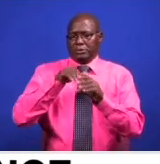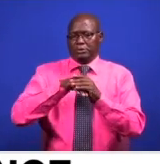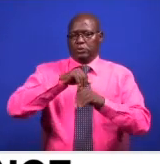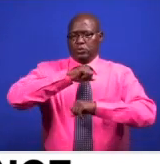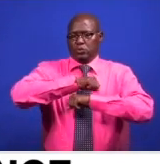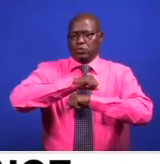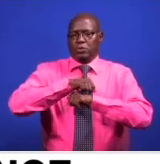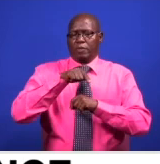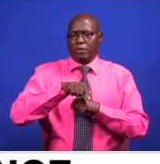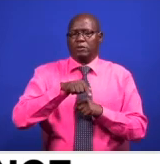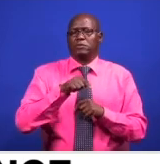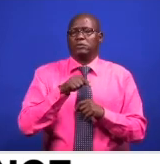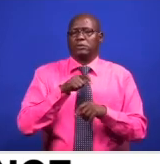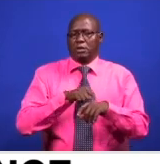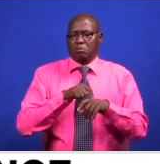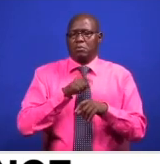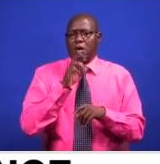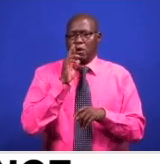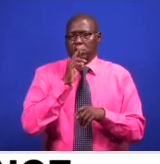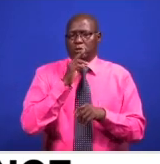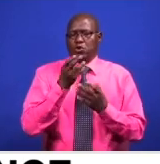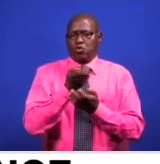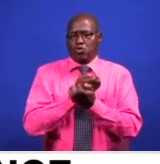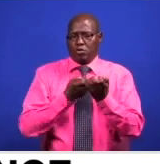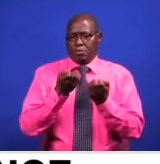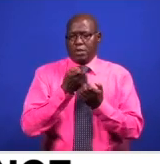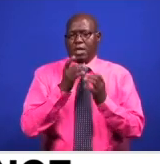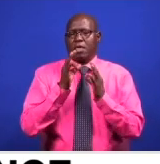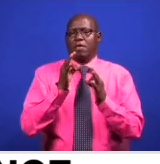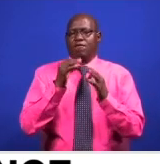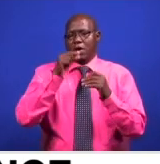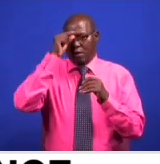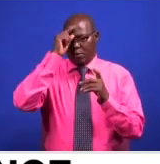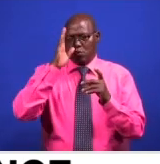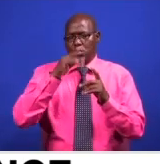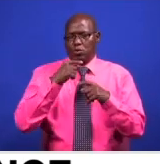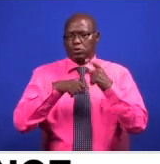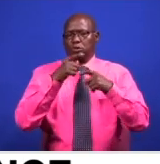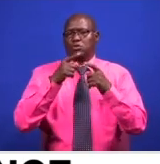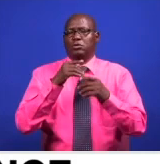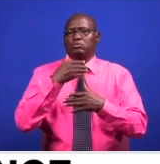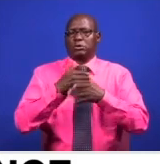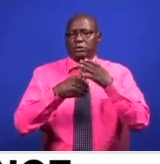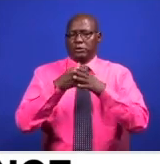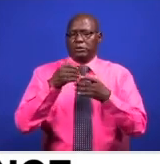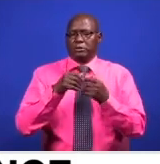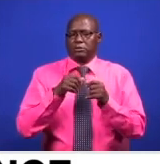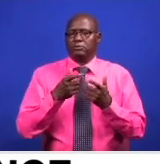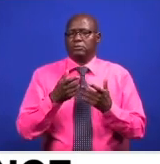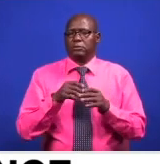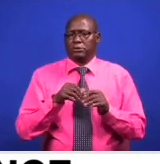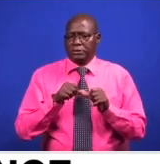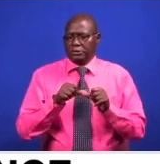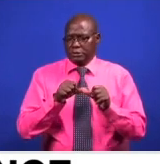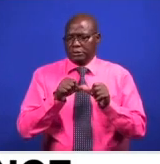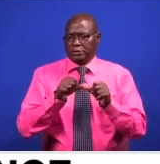this harsh economic and climate time if the government is going to succeed in building resilience in the poor and marginalized rural